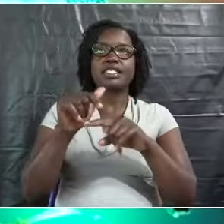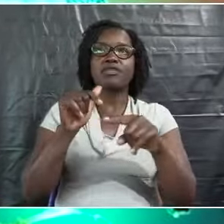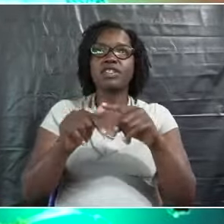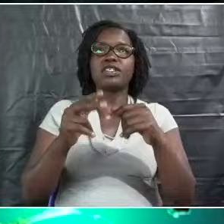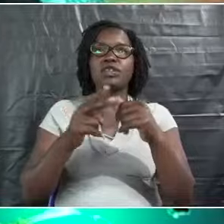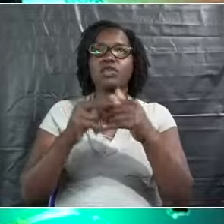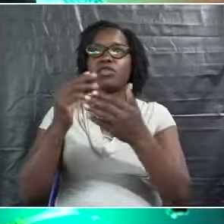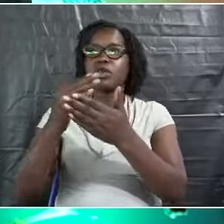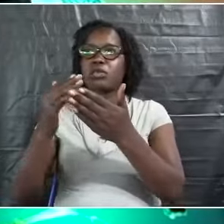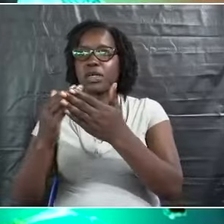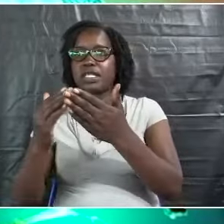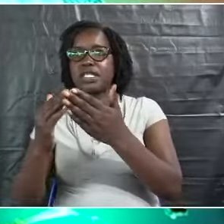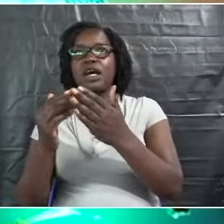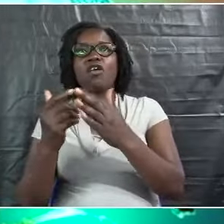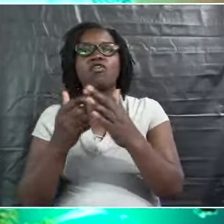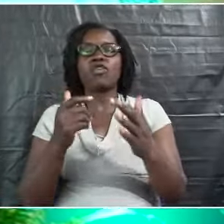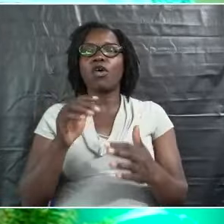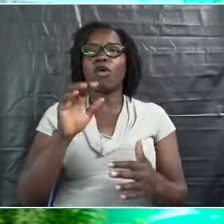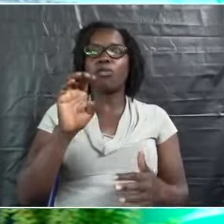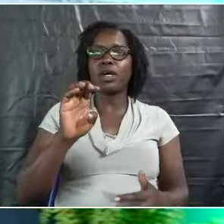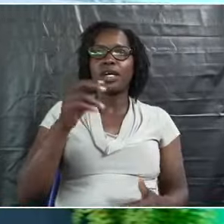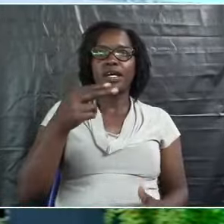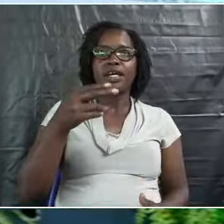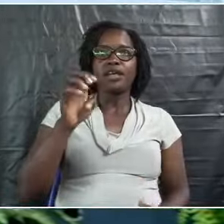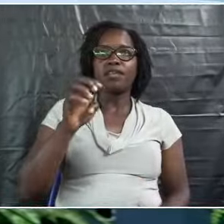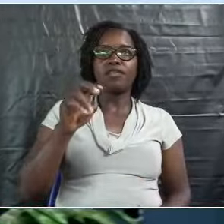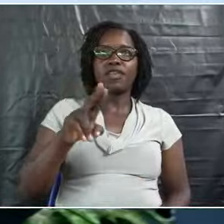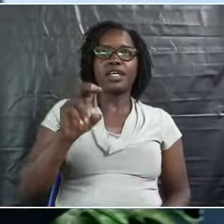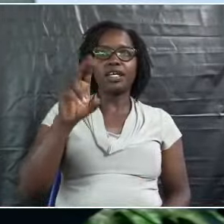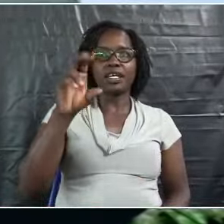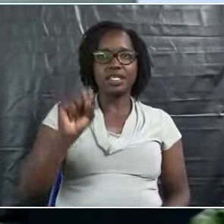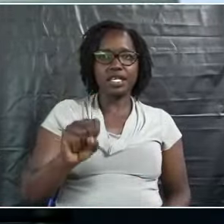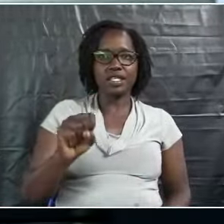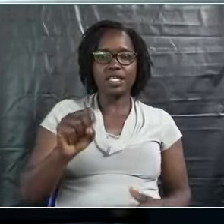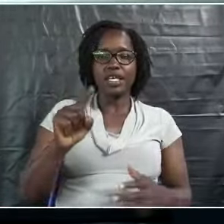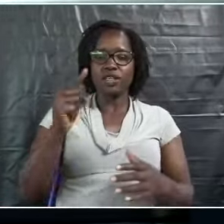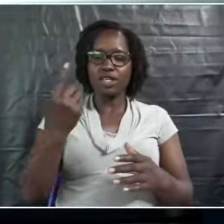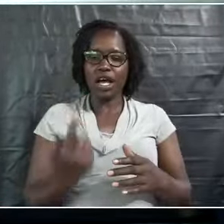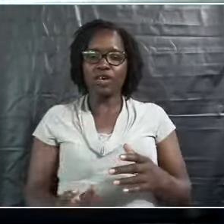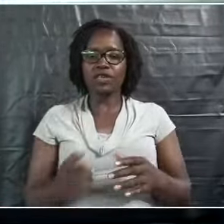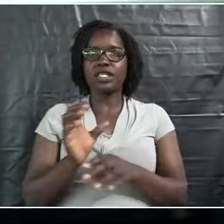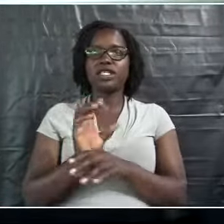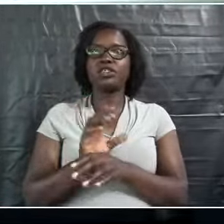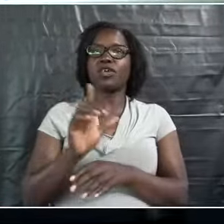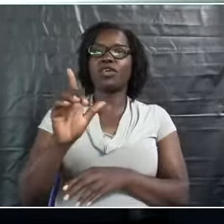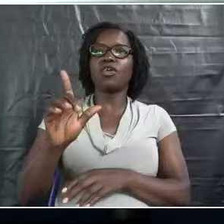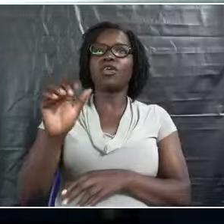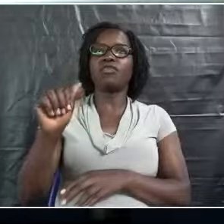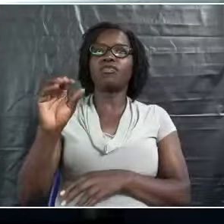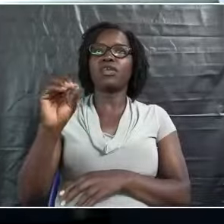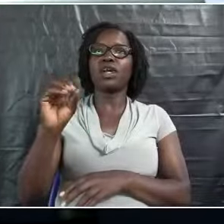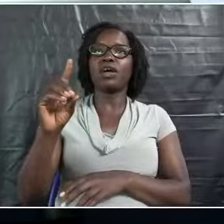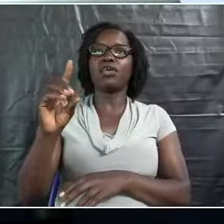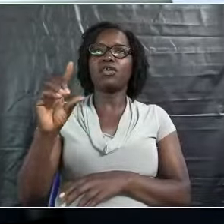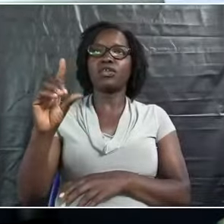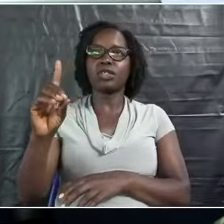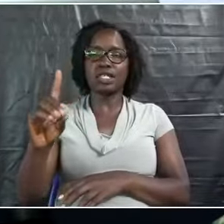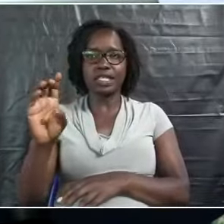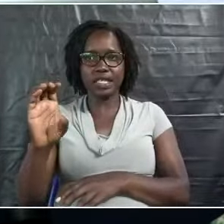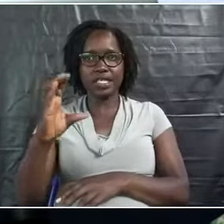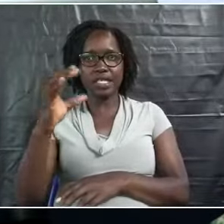at Ephesus, all the way to the church of Laodicea, which should be God's last day church.